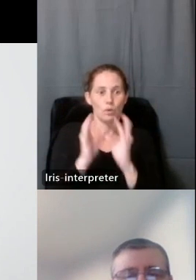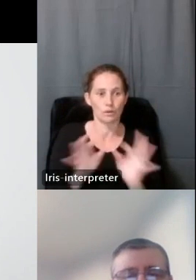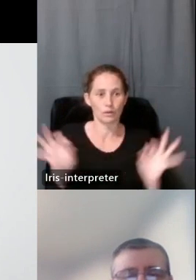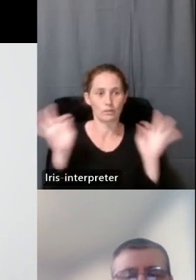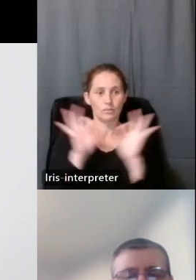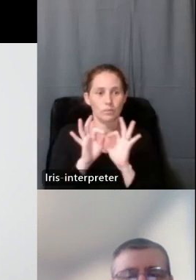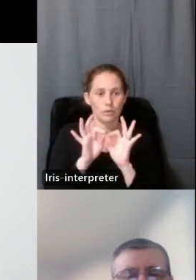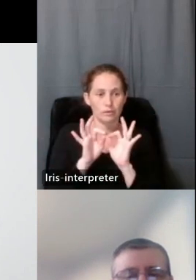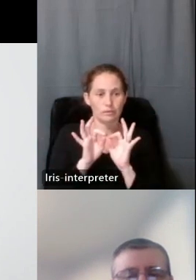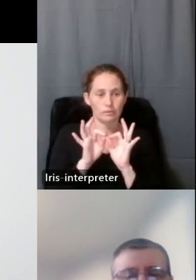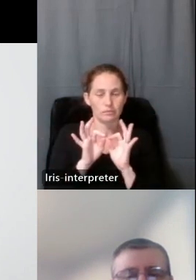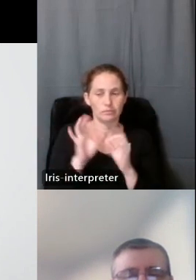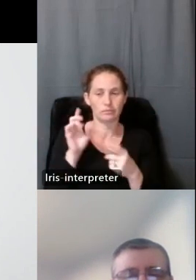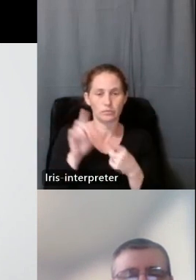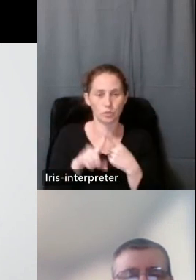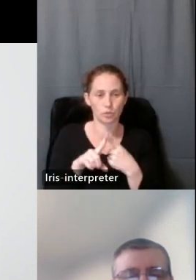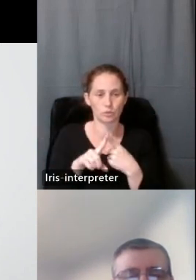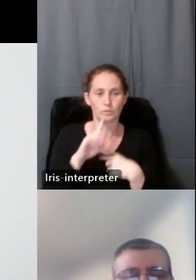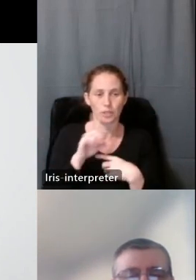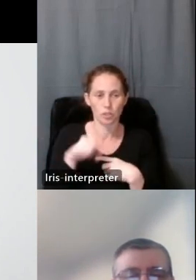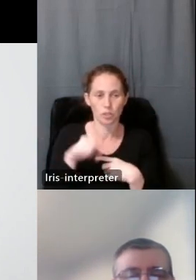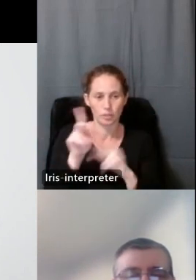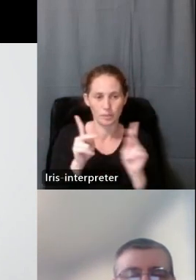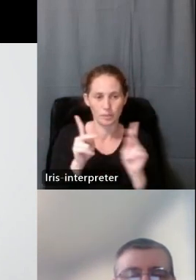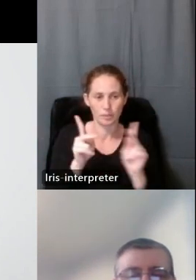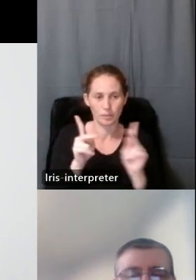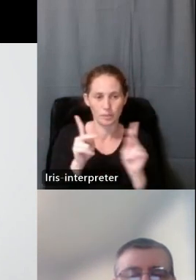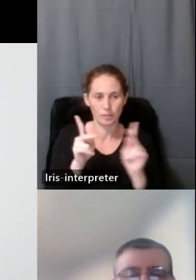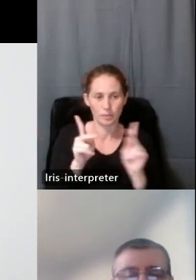critical to ensuring that people with